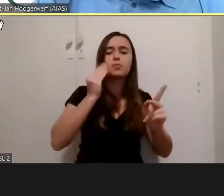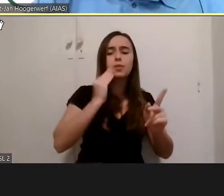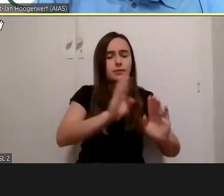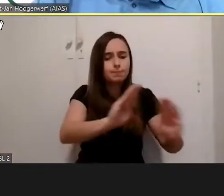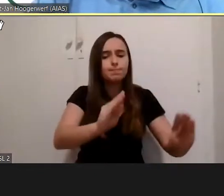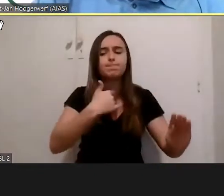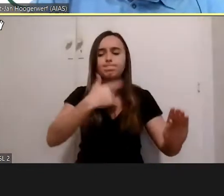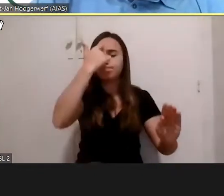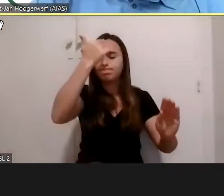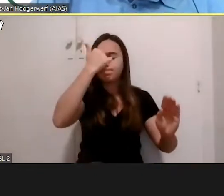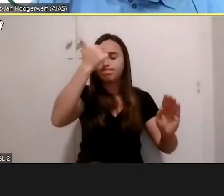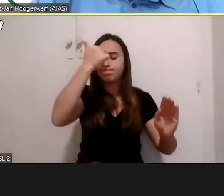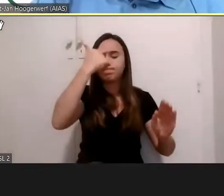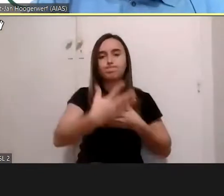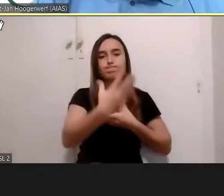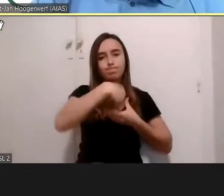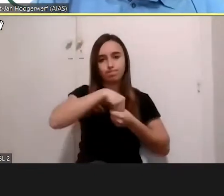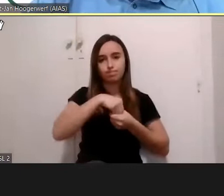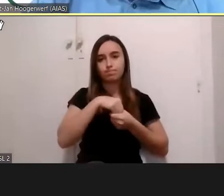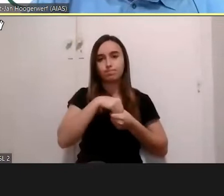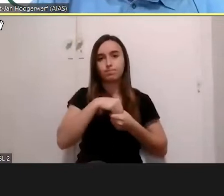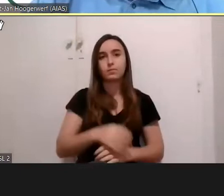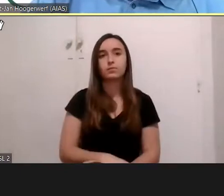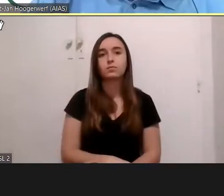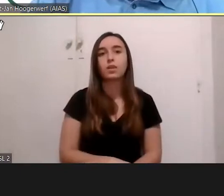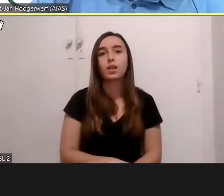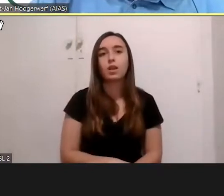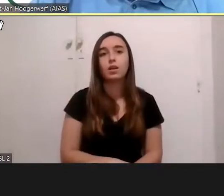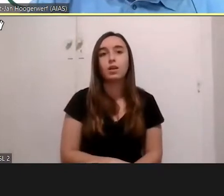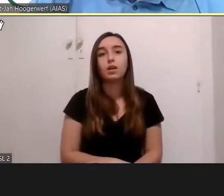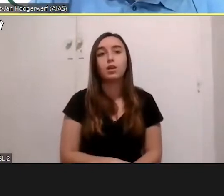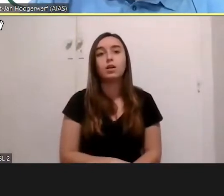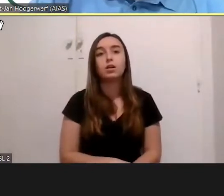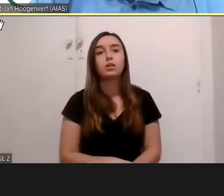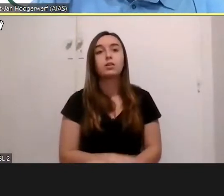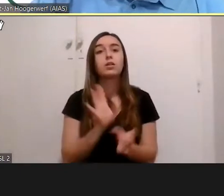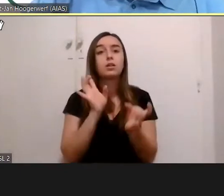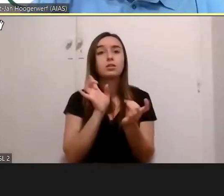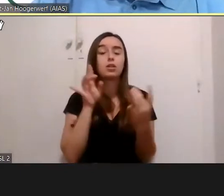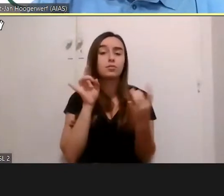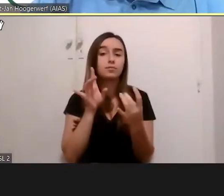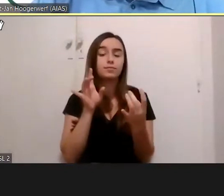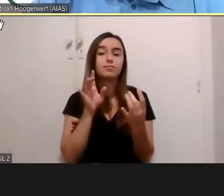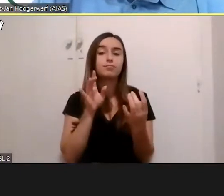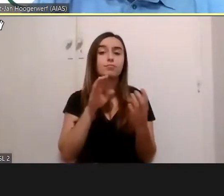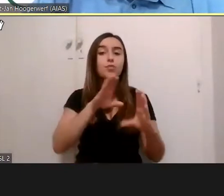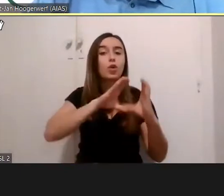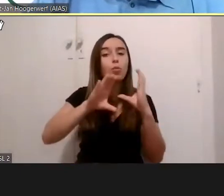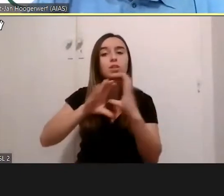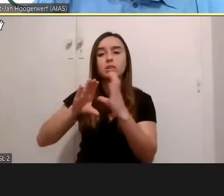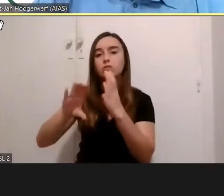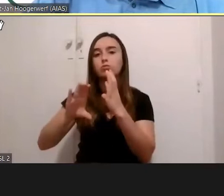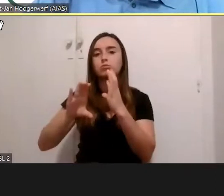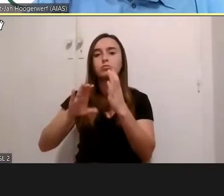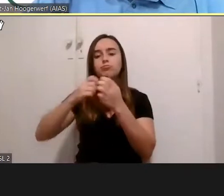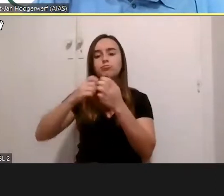To foresee multimodal interaction and communication. We all use different ways of communication, or we have